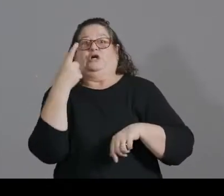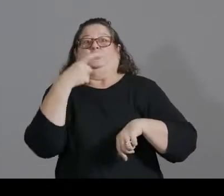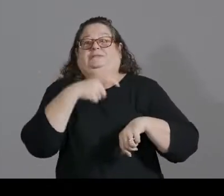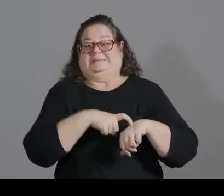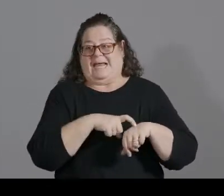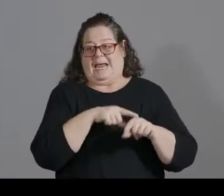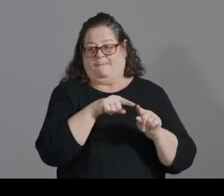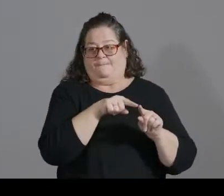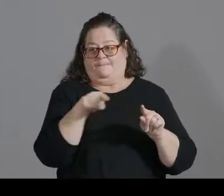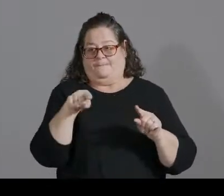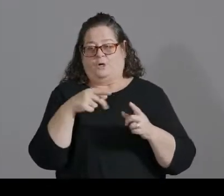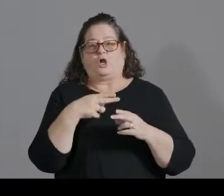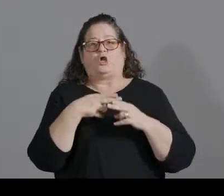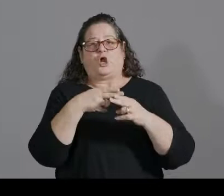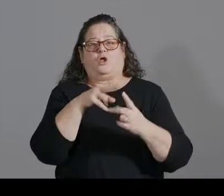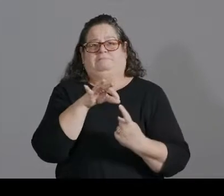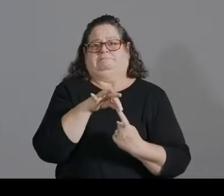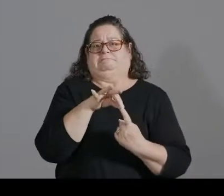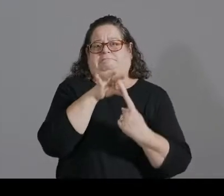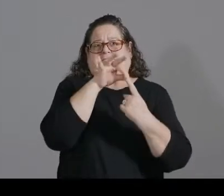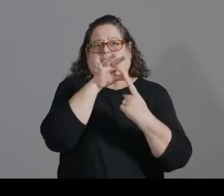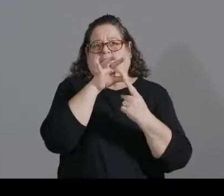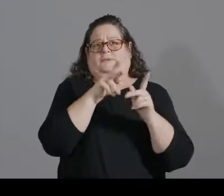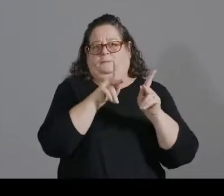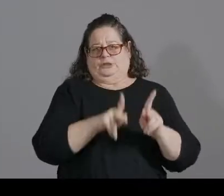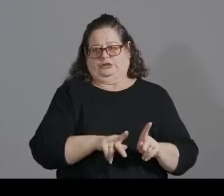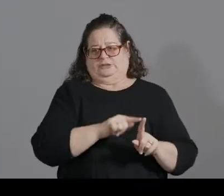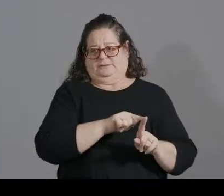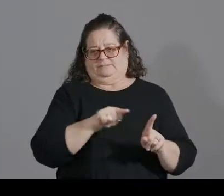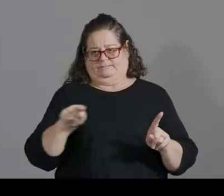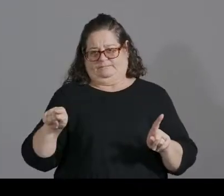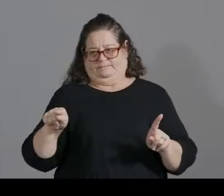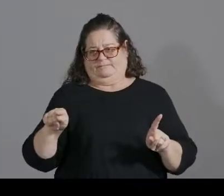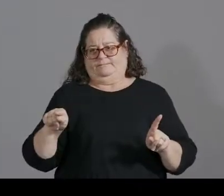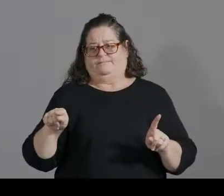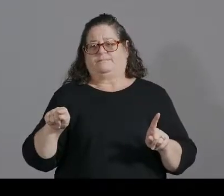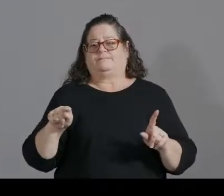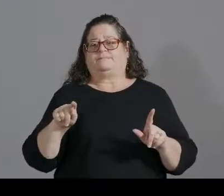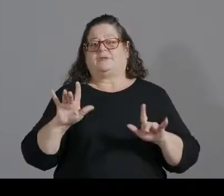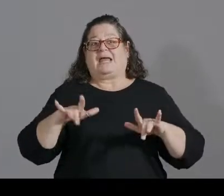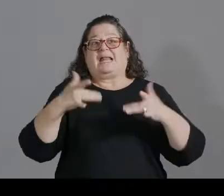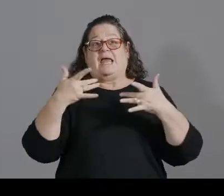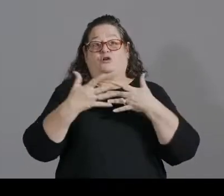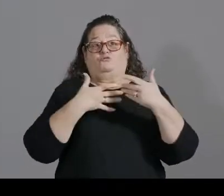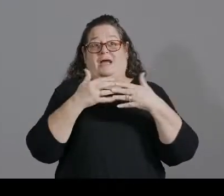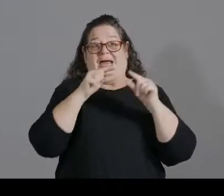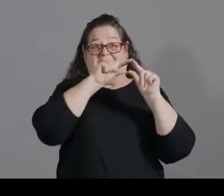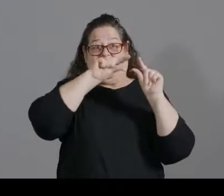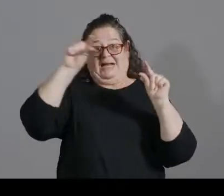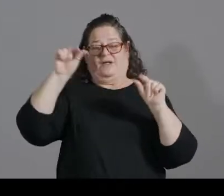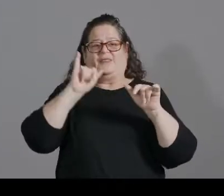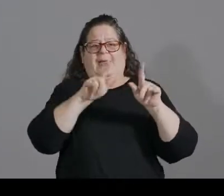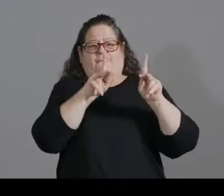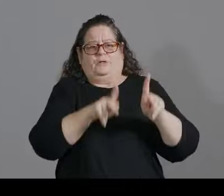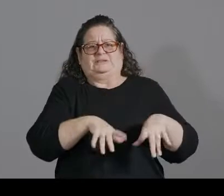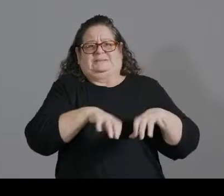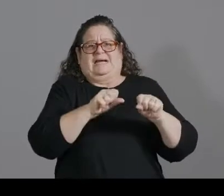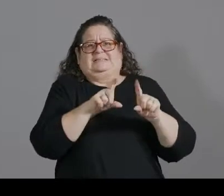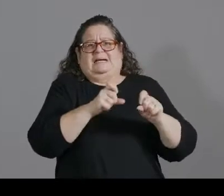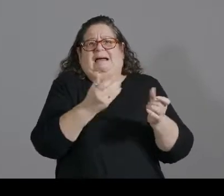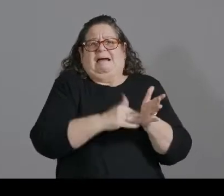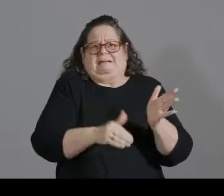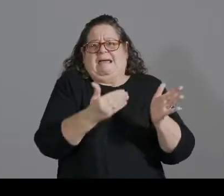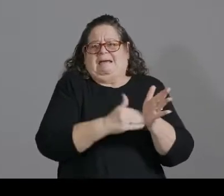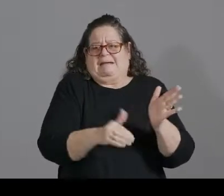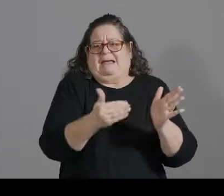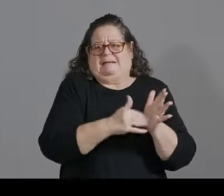the number of people who have had repeat tests. And you can see that our percent positivity has decreased over the last several